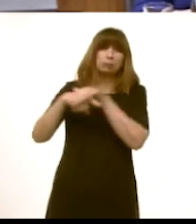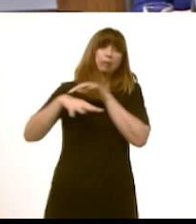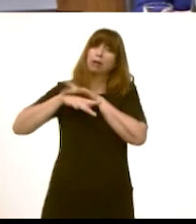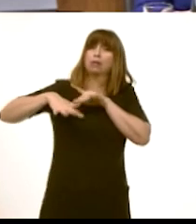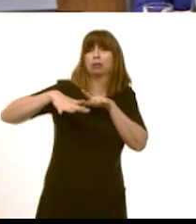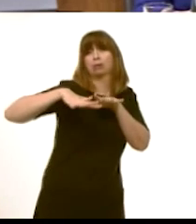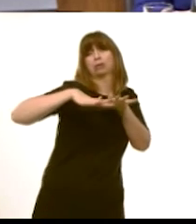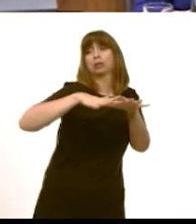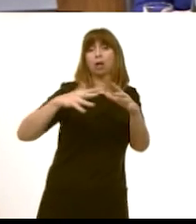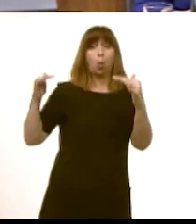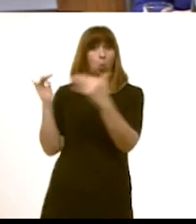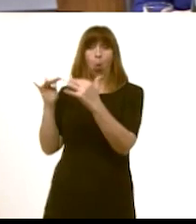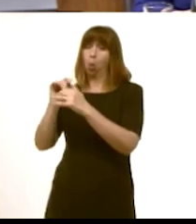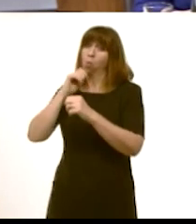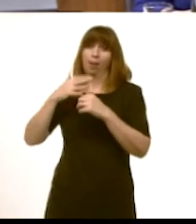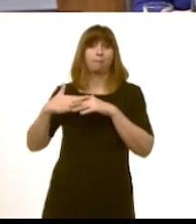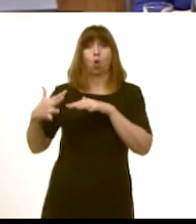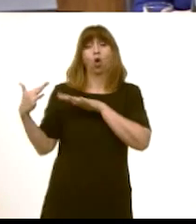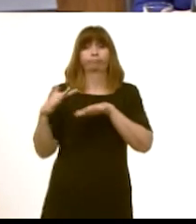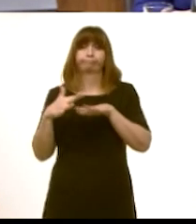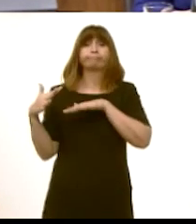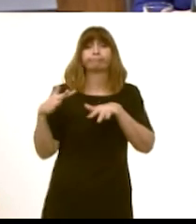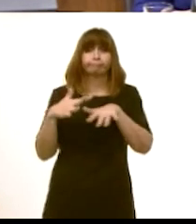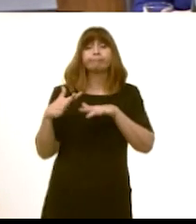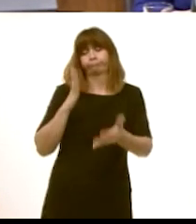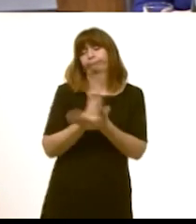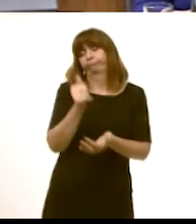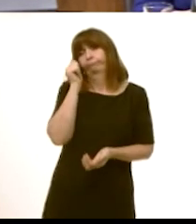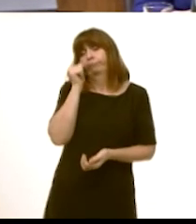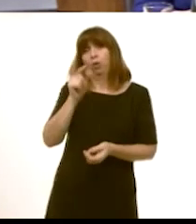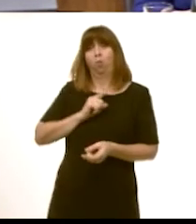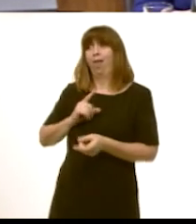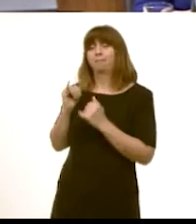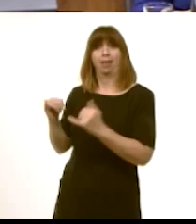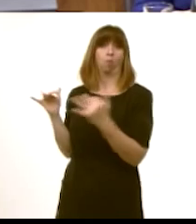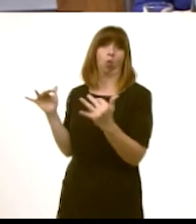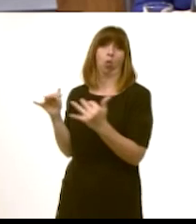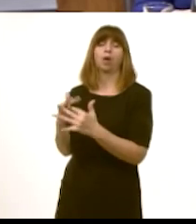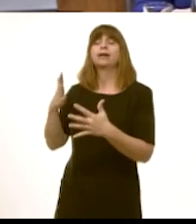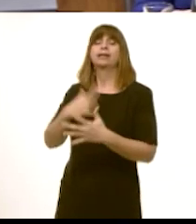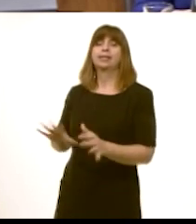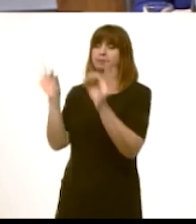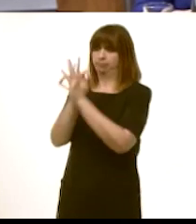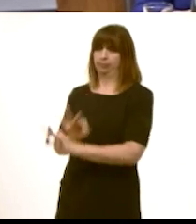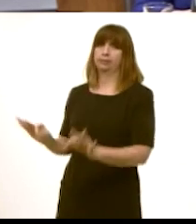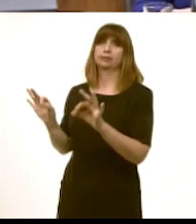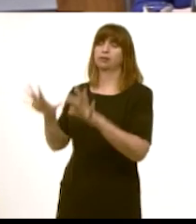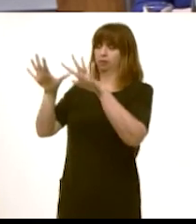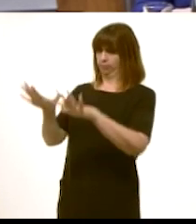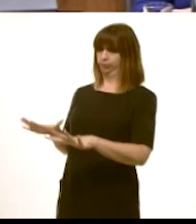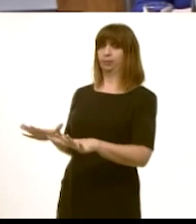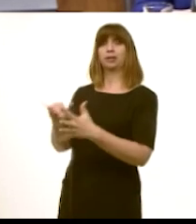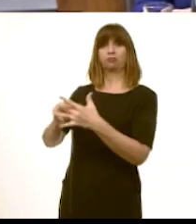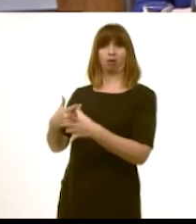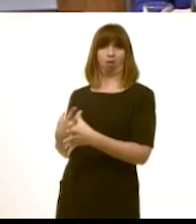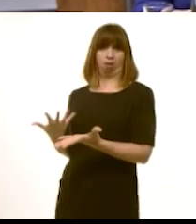war in Syria. There's no doubt about that. And at its root, this needs peace. This needs peace to be brought to Syria and a